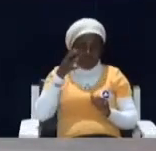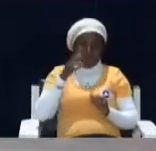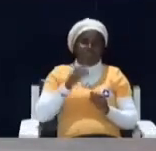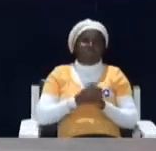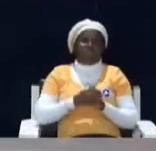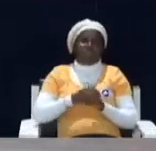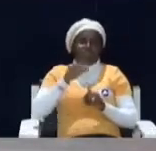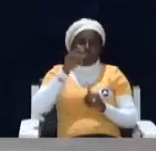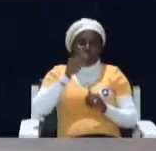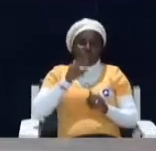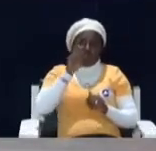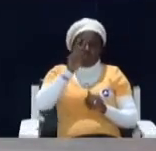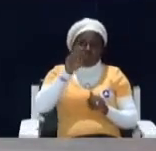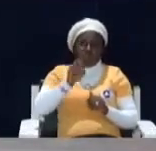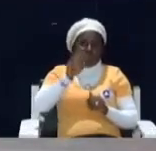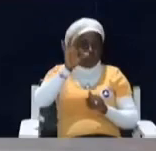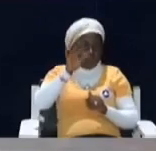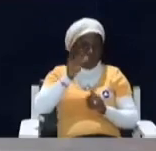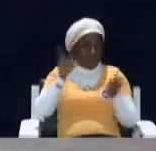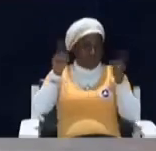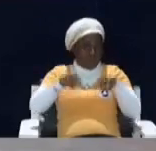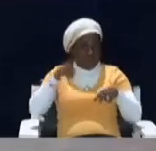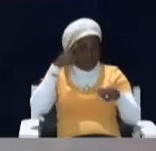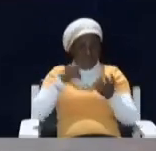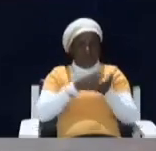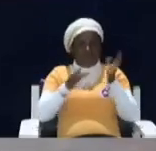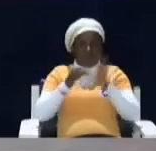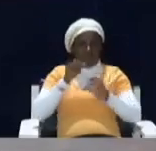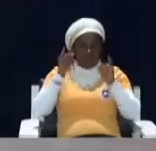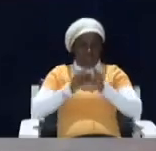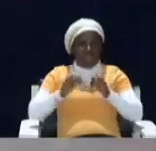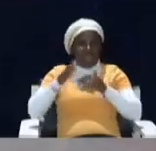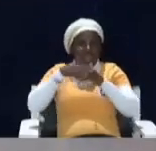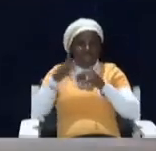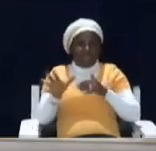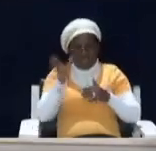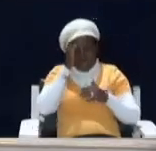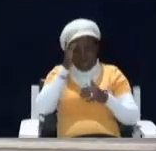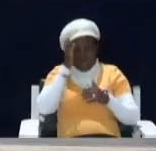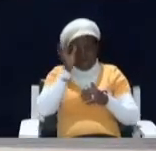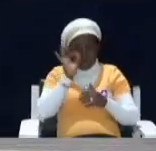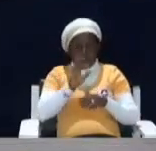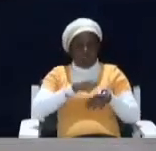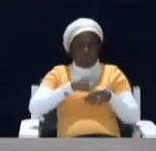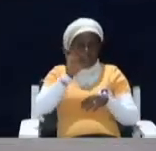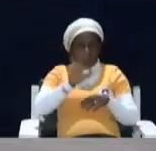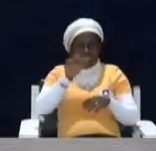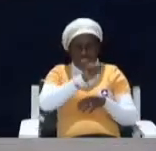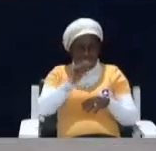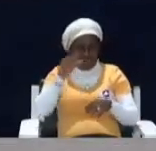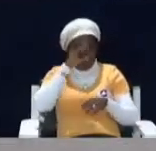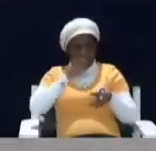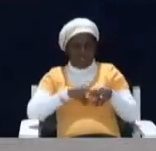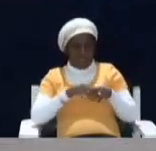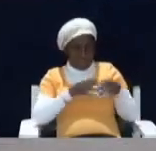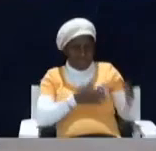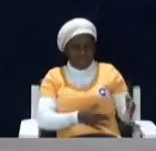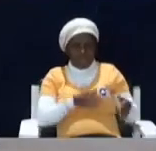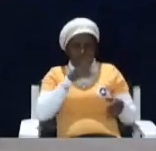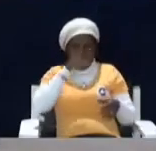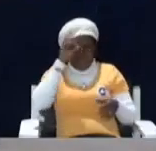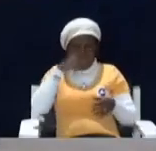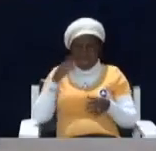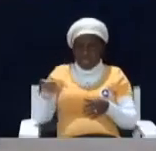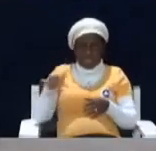was here for the Holy Ghost Convention. After that, his ministration on Friday, a man was seated beside me. He just looked at me and said,